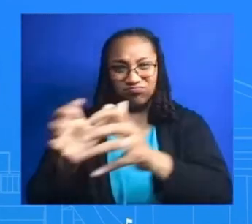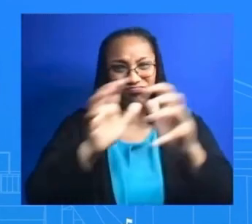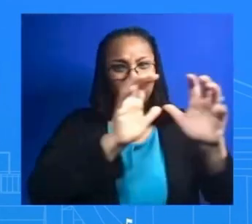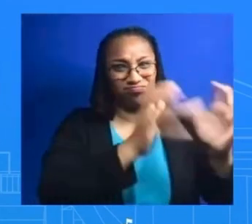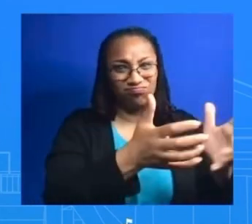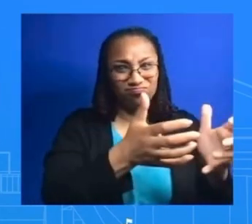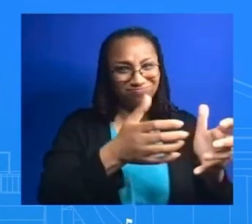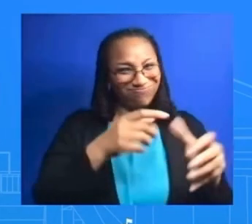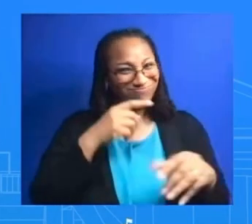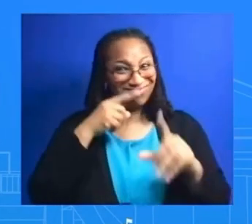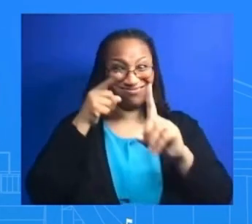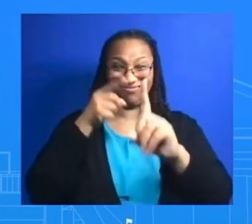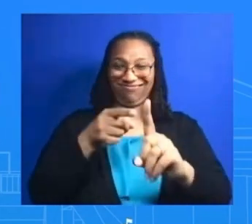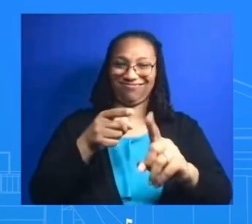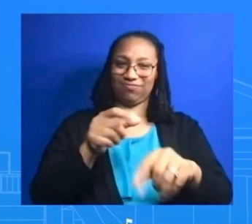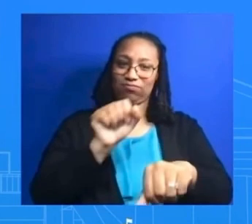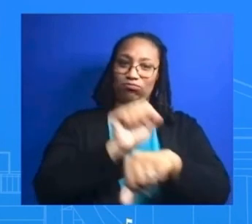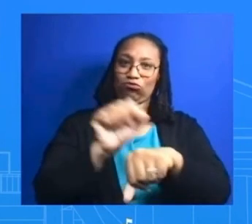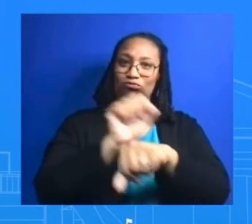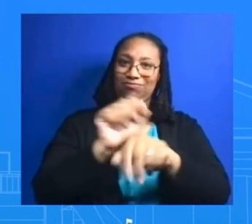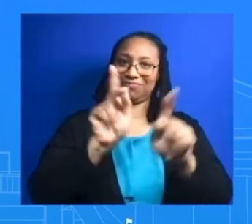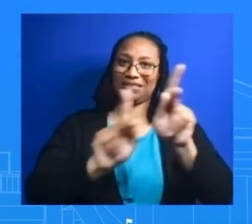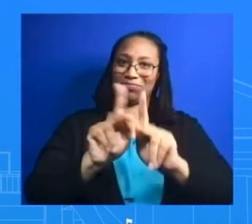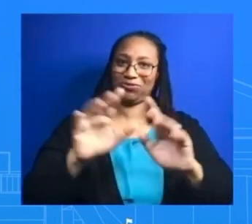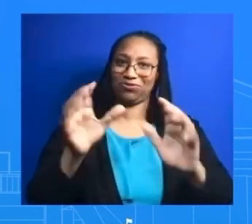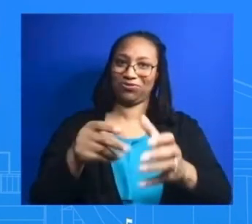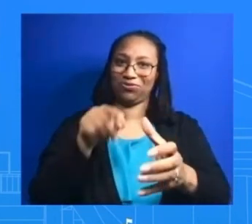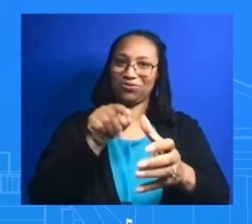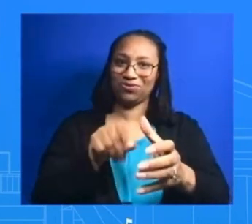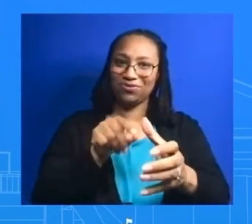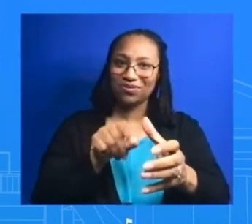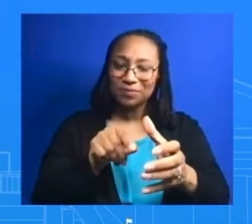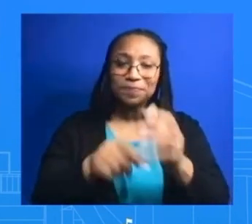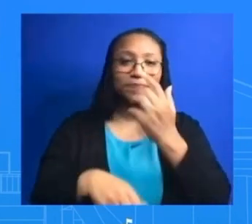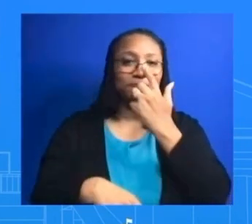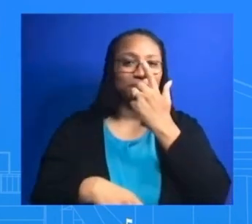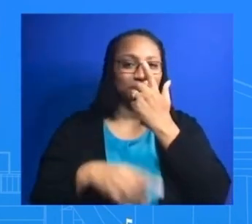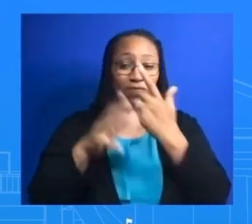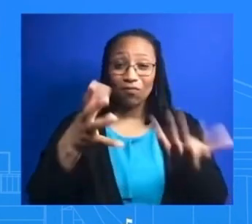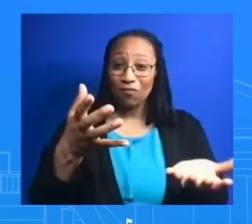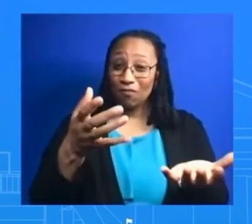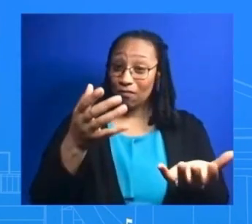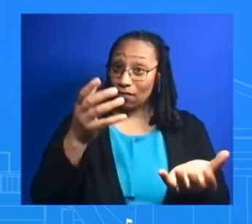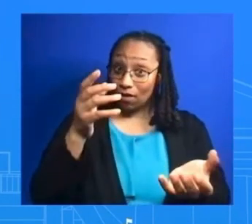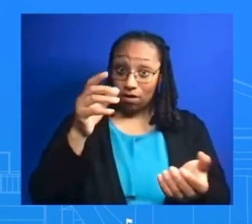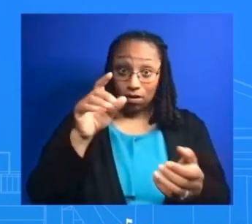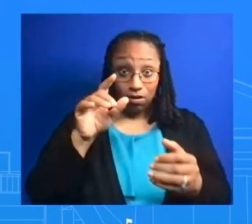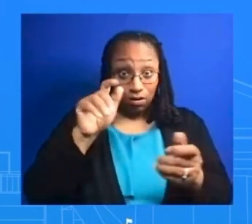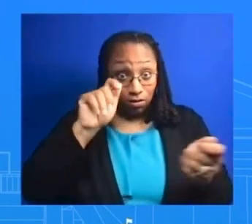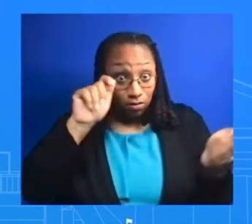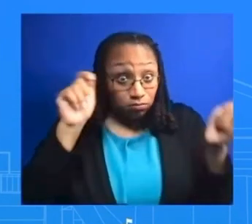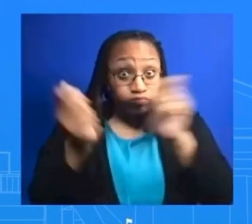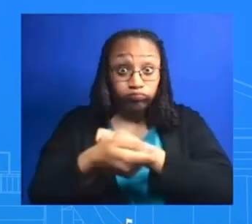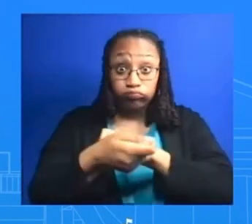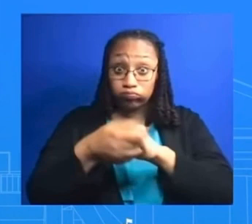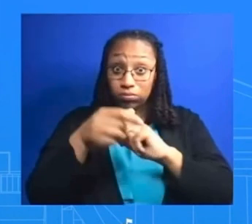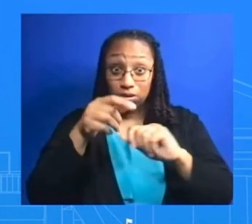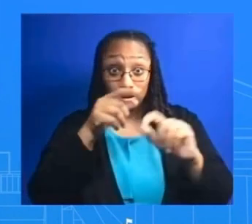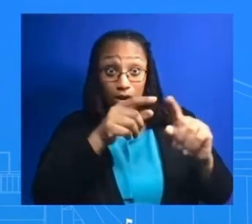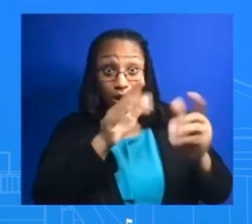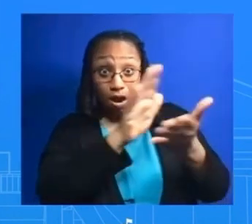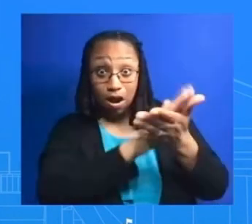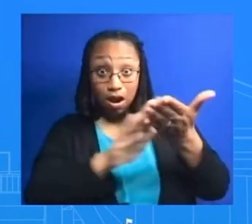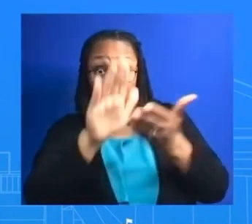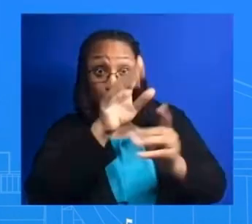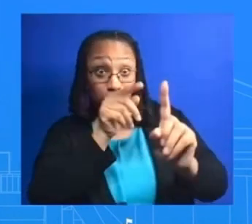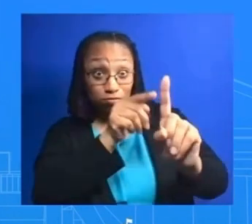it comes to real serious reforms to the cost of higher education that aren't going to cut off pathways for middle-class families and